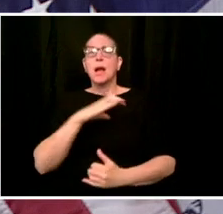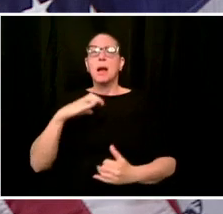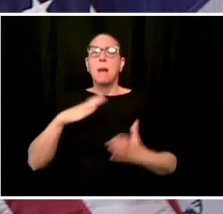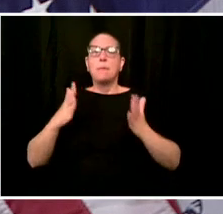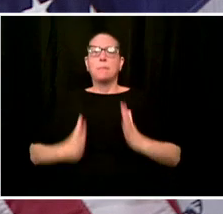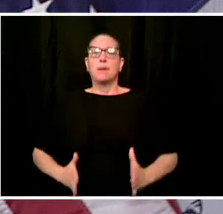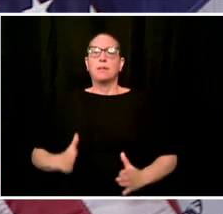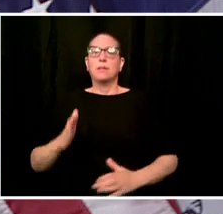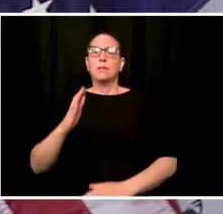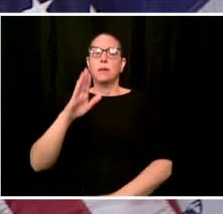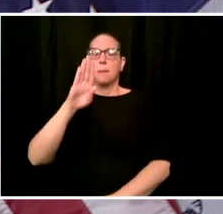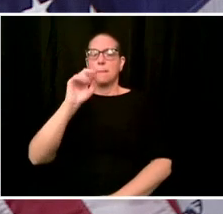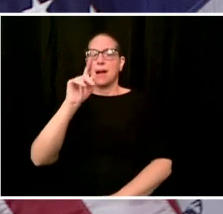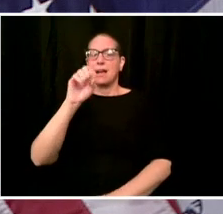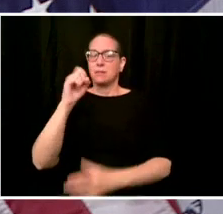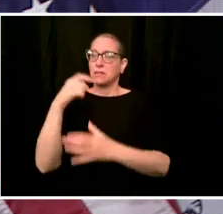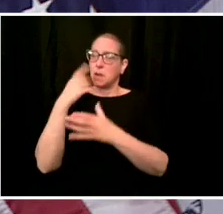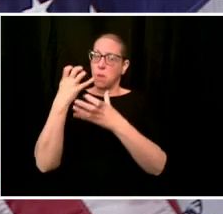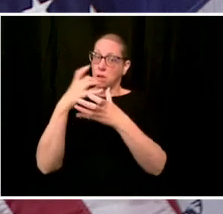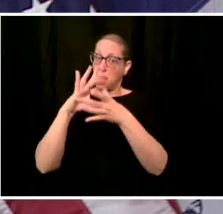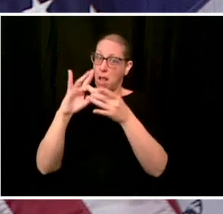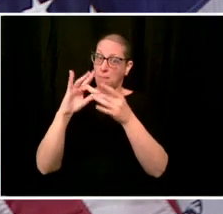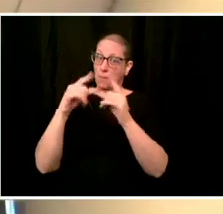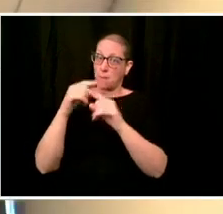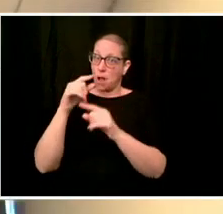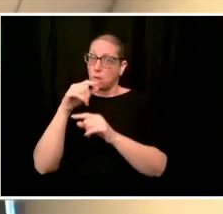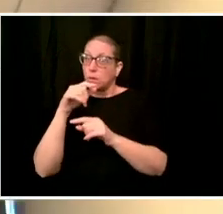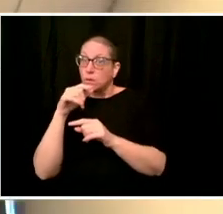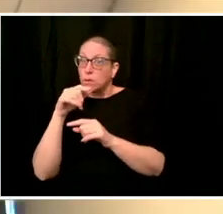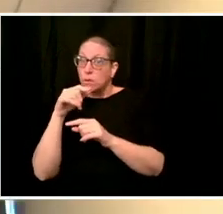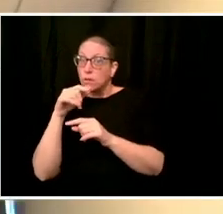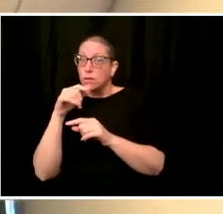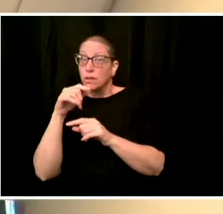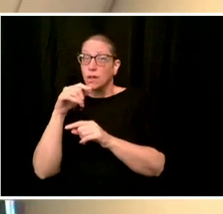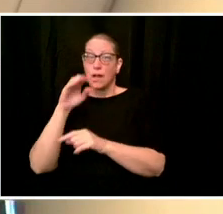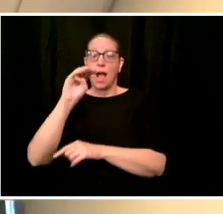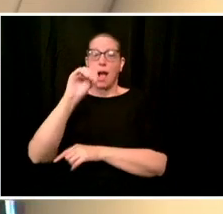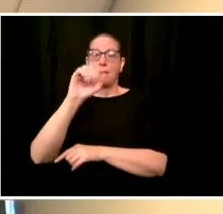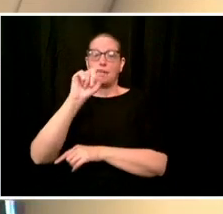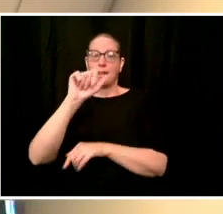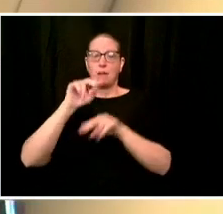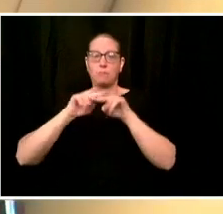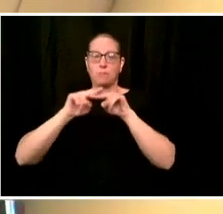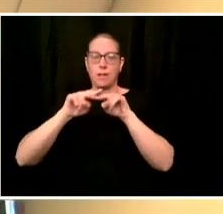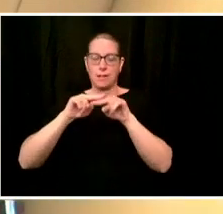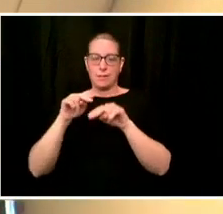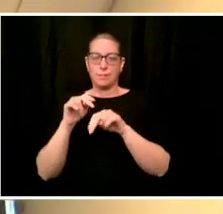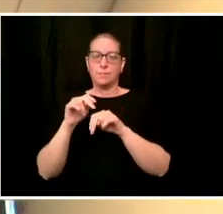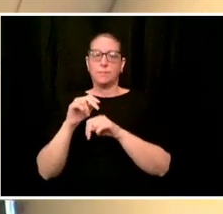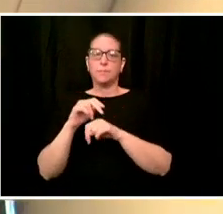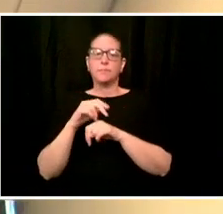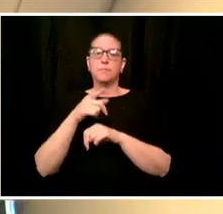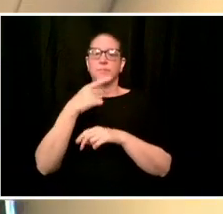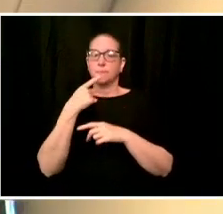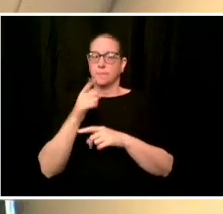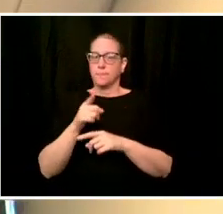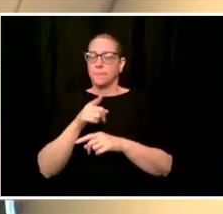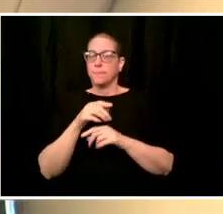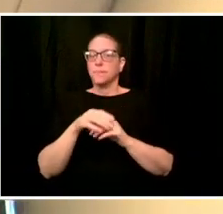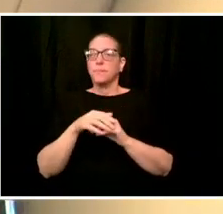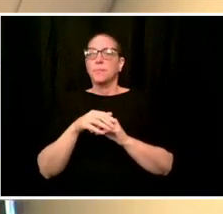Yes, let me just sort of address this in the same way that we talked about it yesterday. I think we've been very transparent, Julia, in